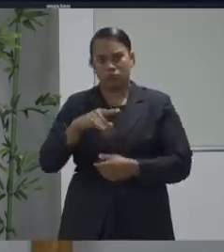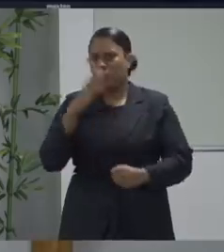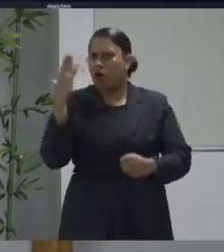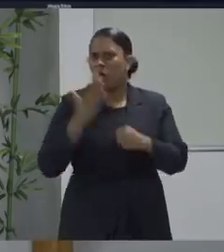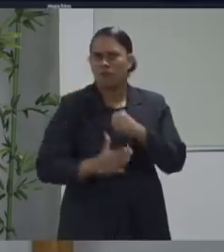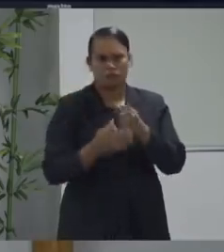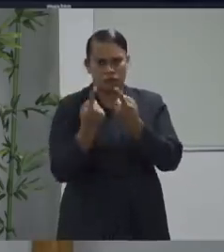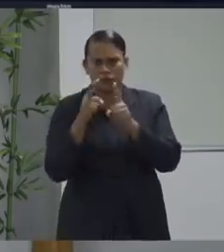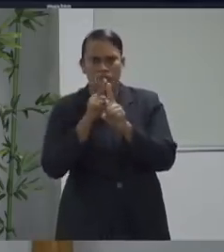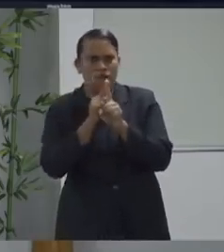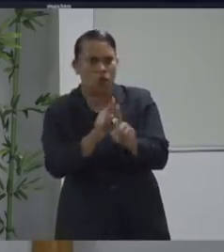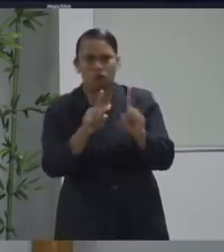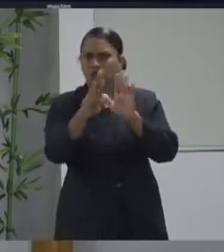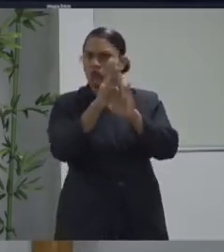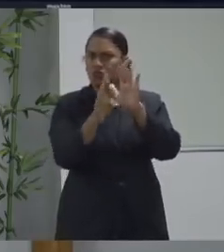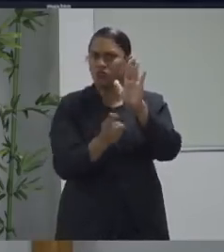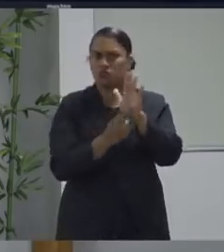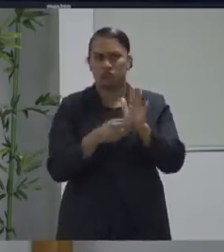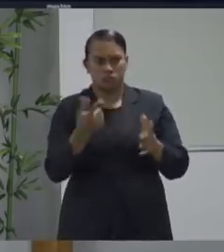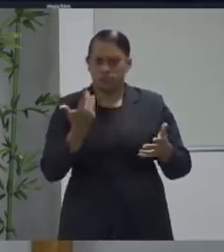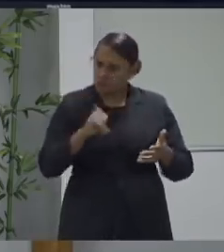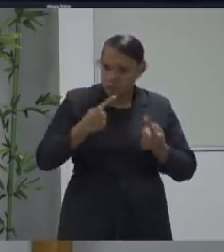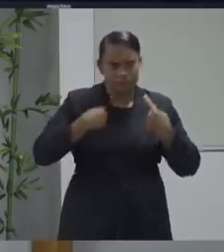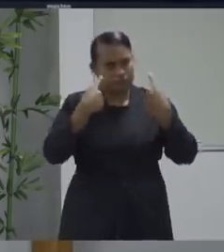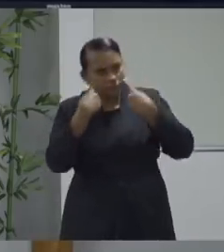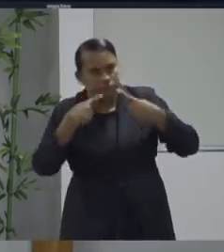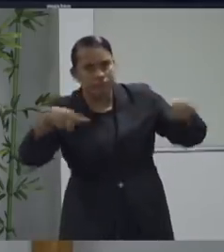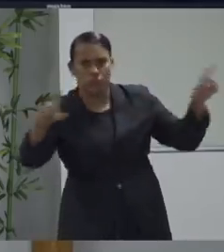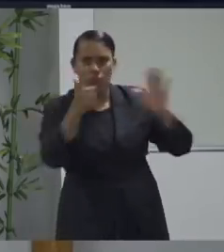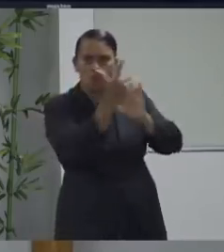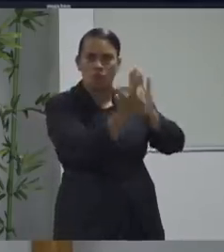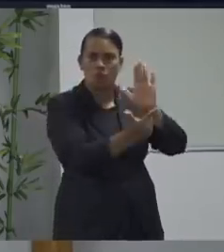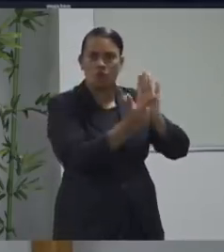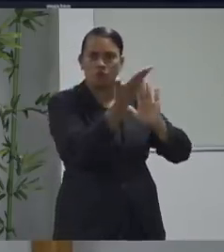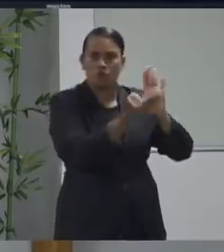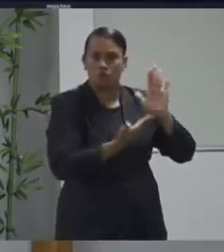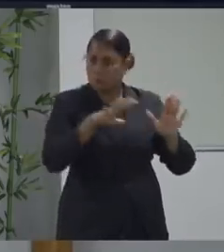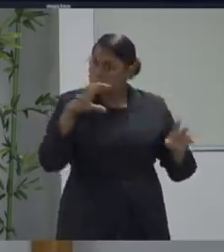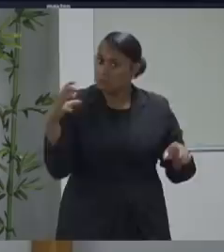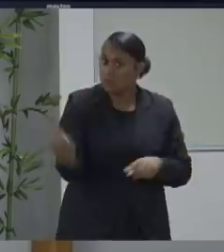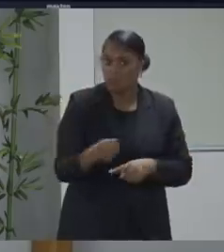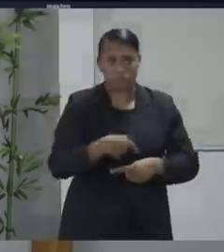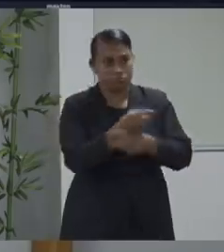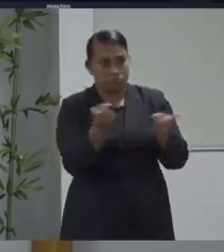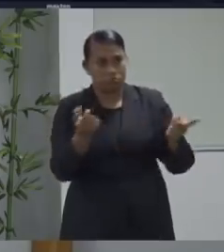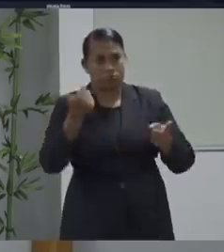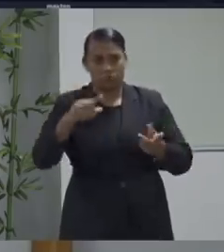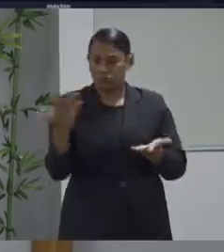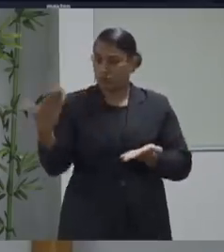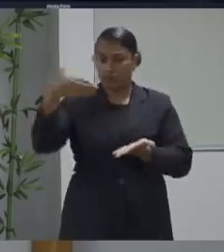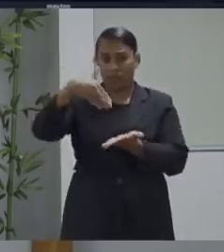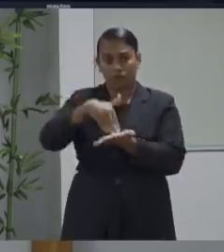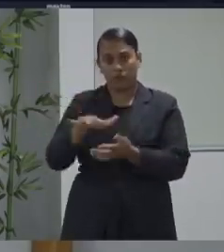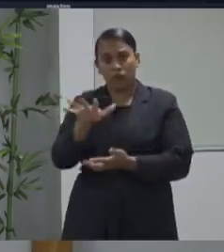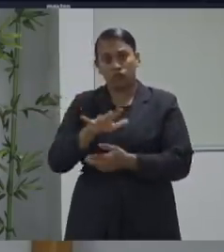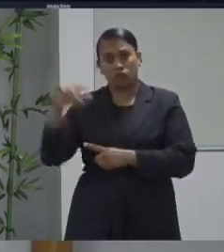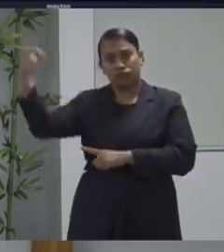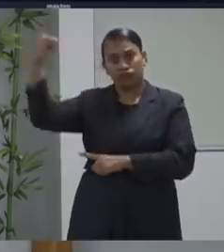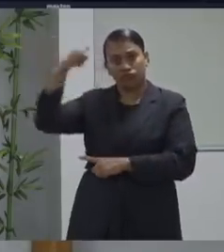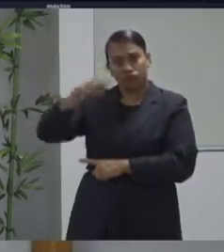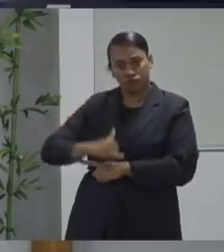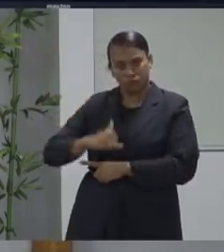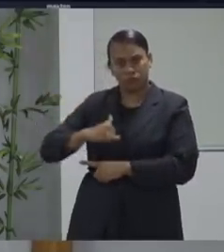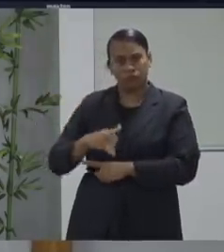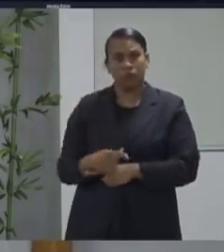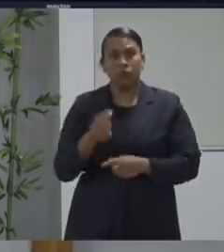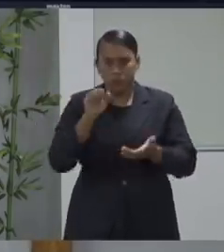entering into government-mandated home quarantine, a compulsory requirement for all those returning to the country from abroad that